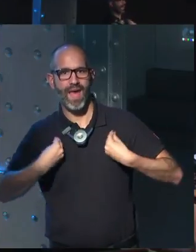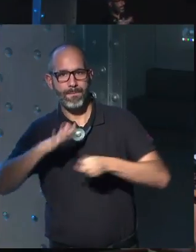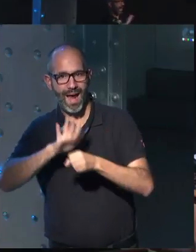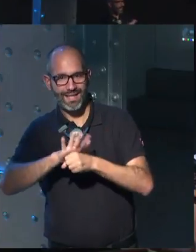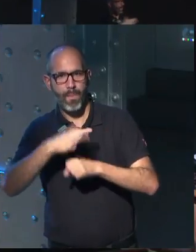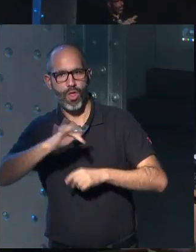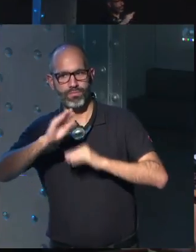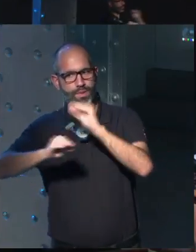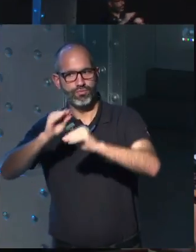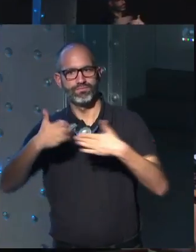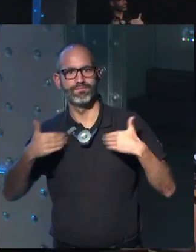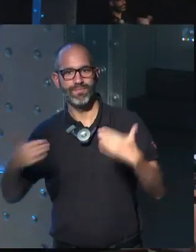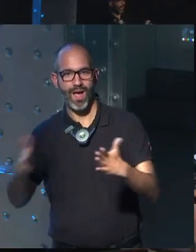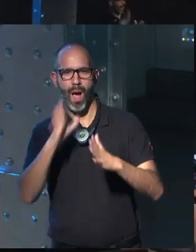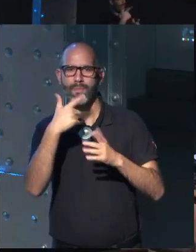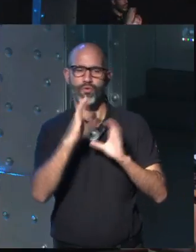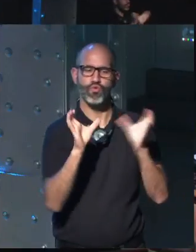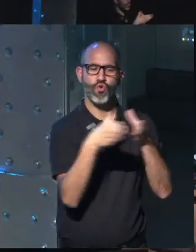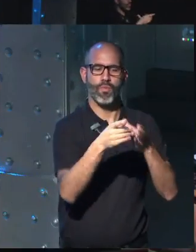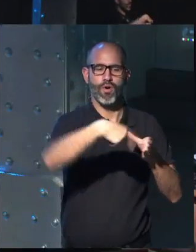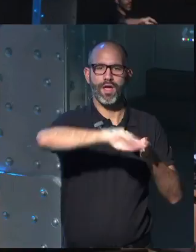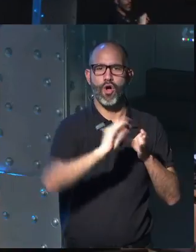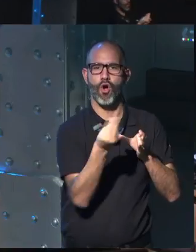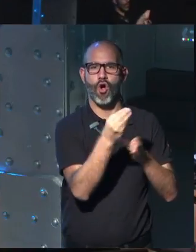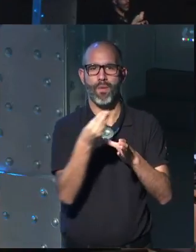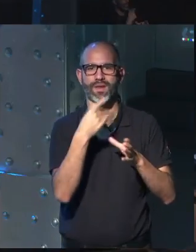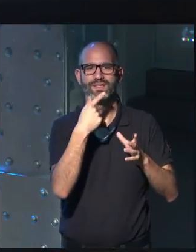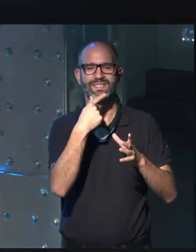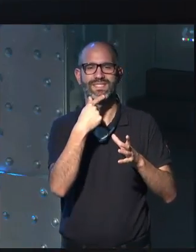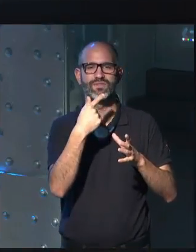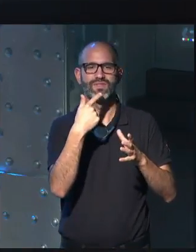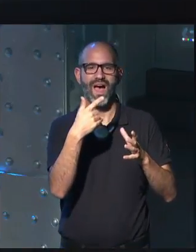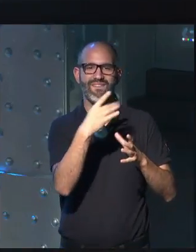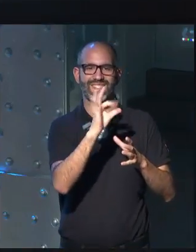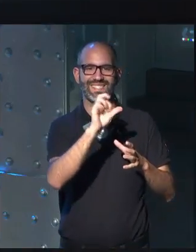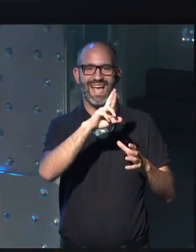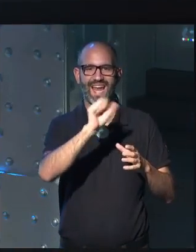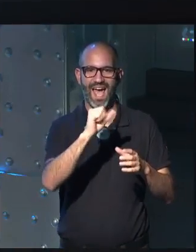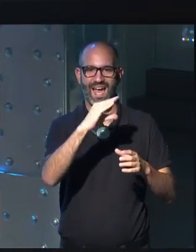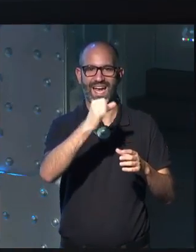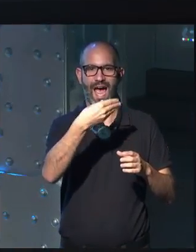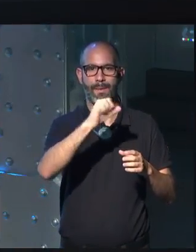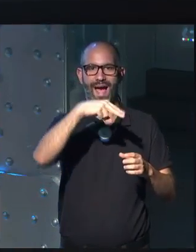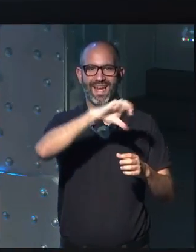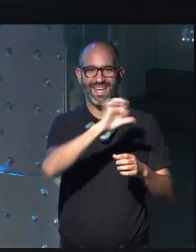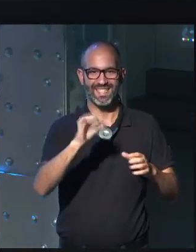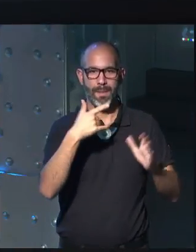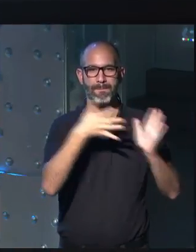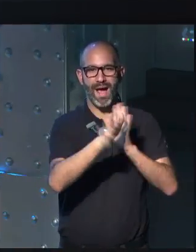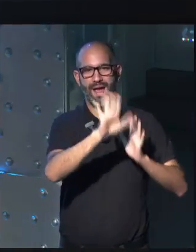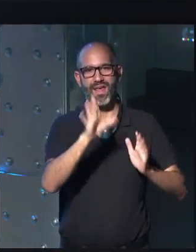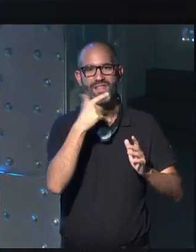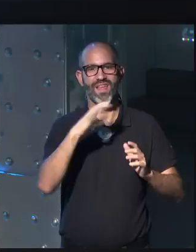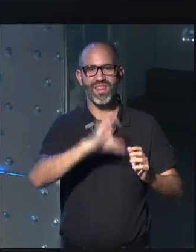called hashtag Viva Martes. But I like to quote Sarah Cabanas, because these are all digital